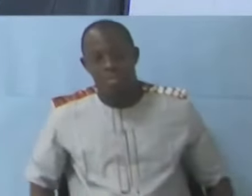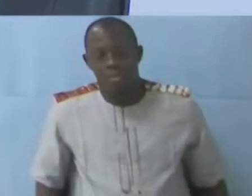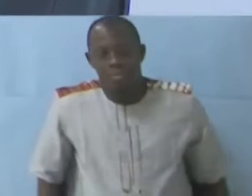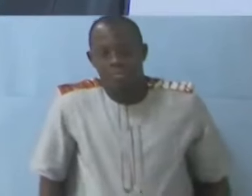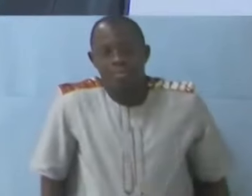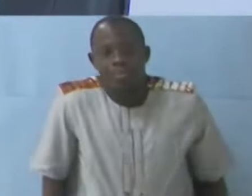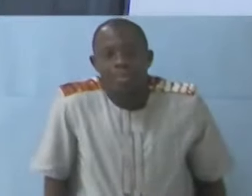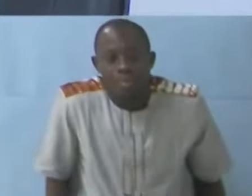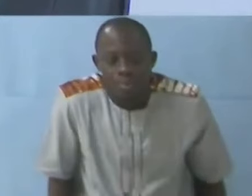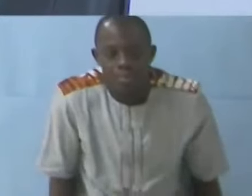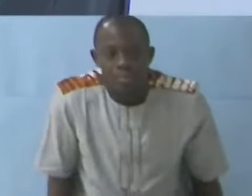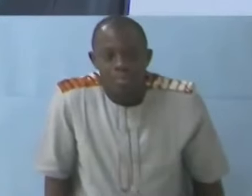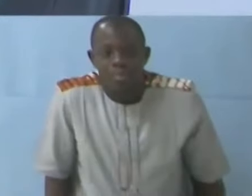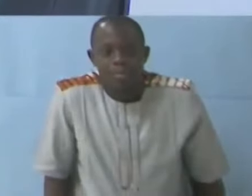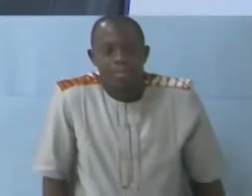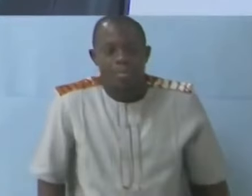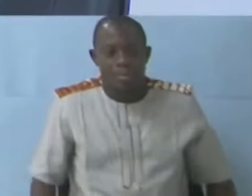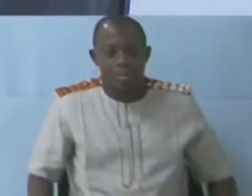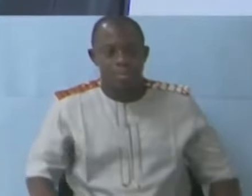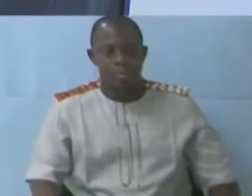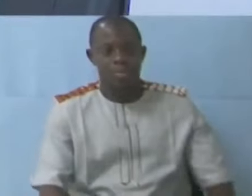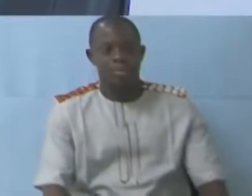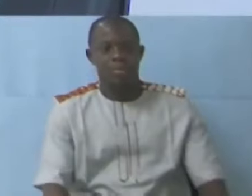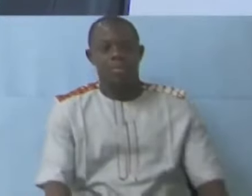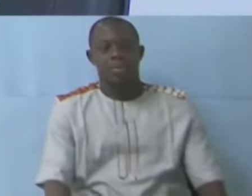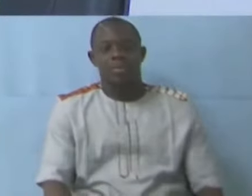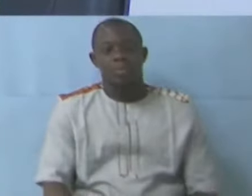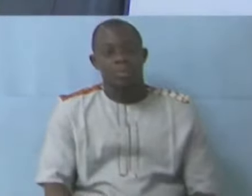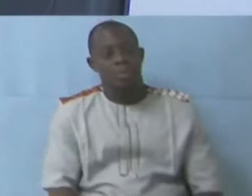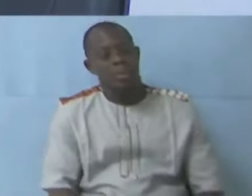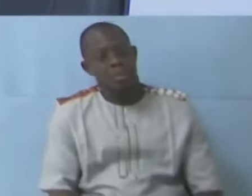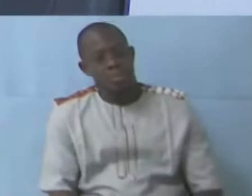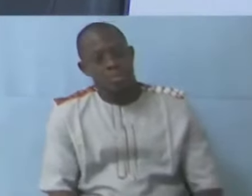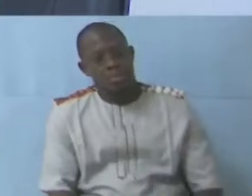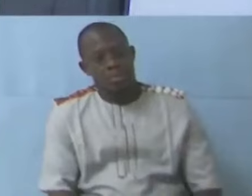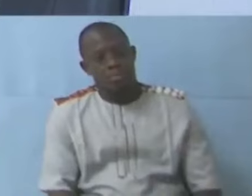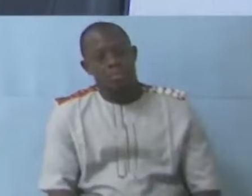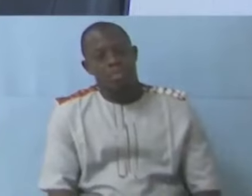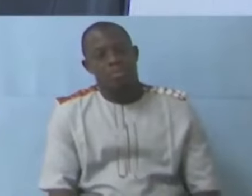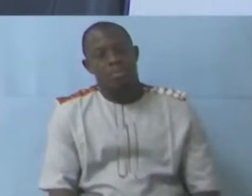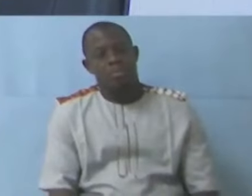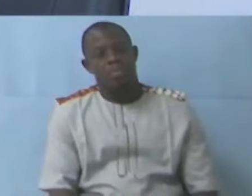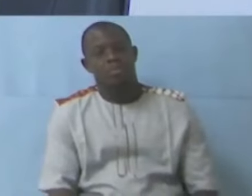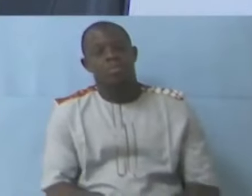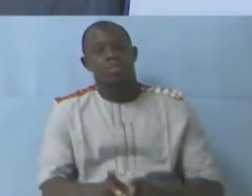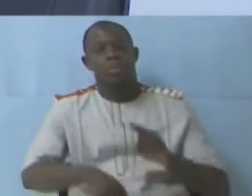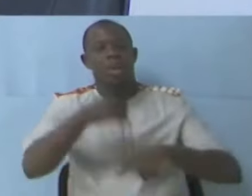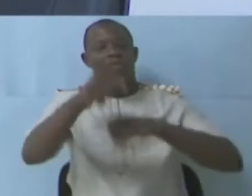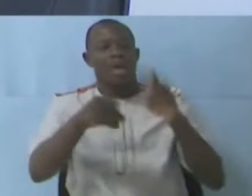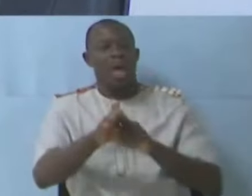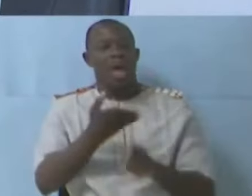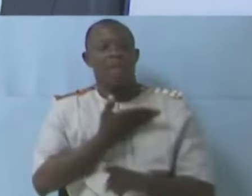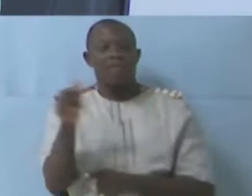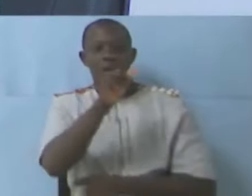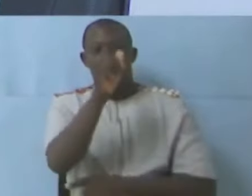because when savage took the other gun they didn't know that I was with another one. So after suñu am kan mo laal gene pistol bi